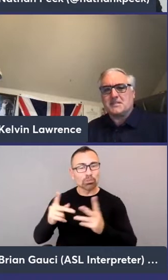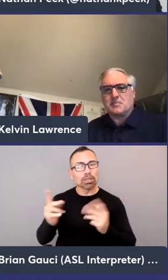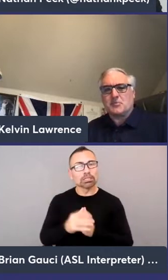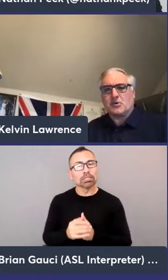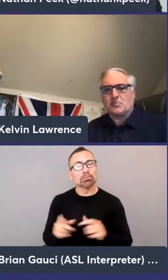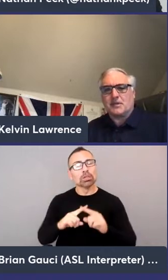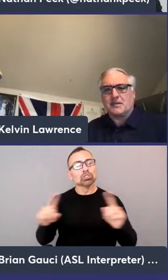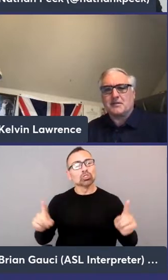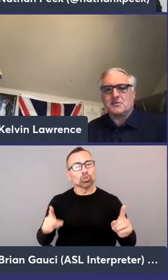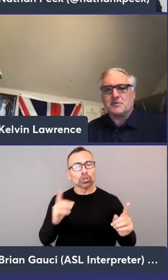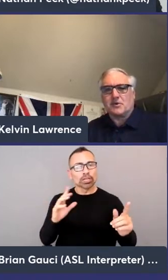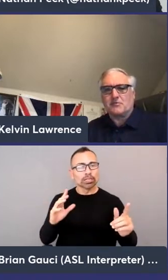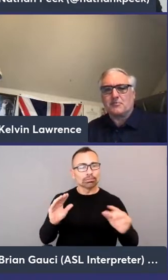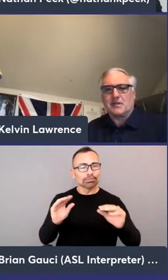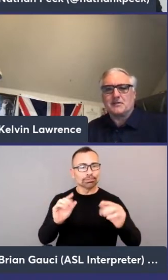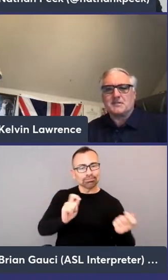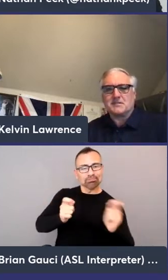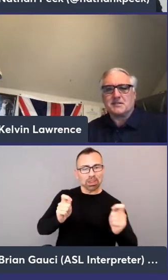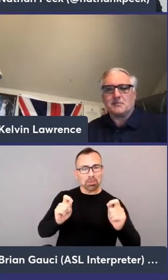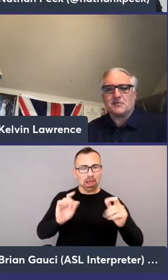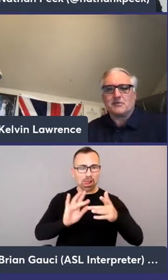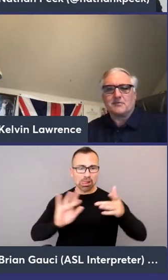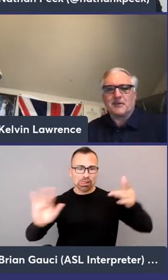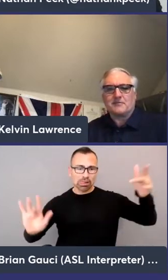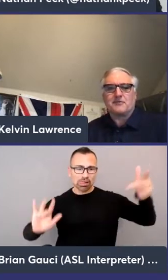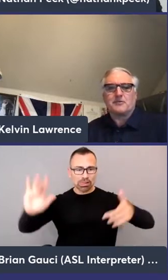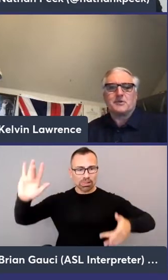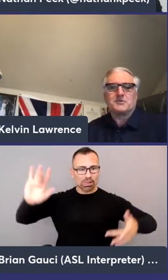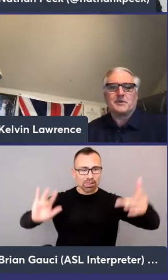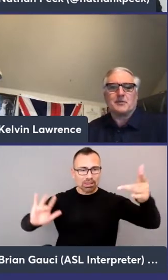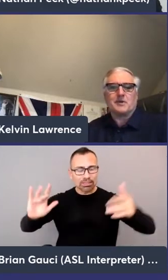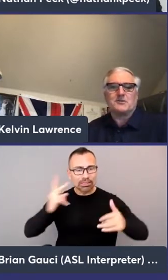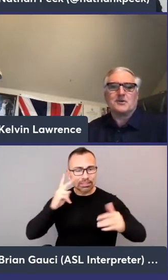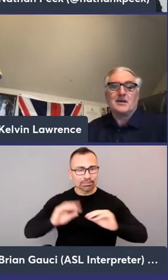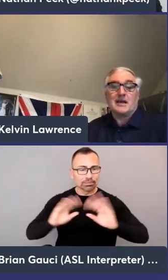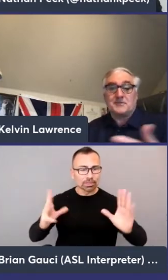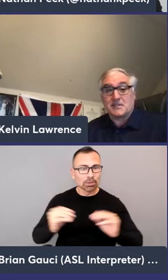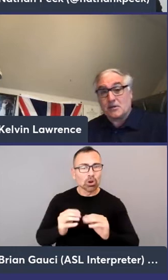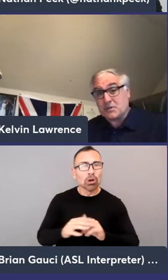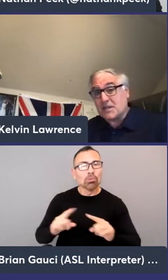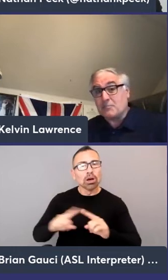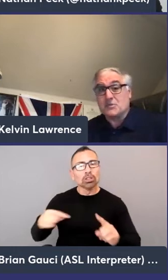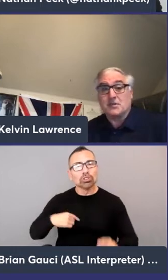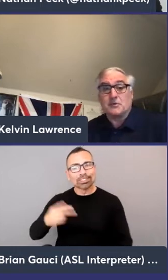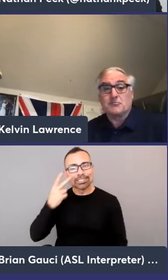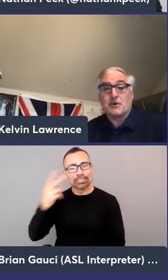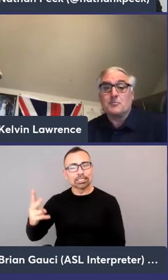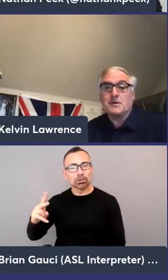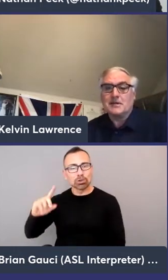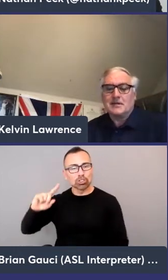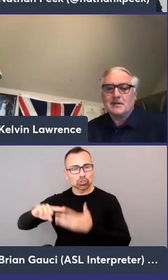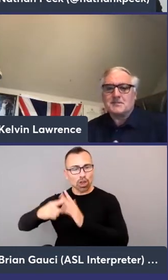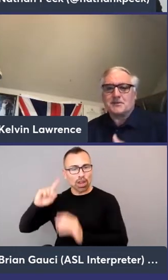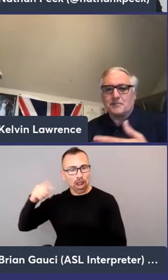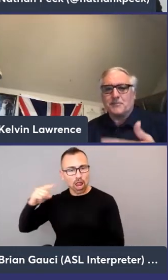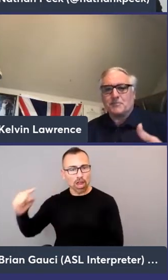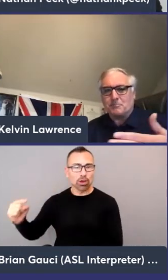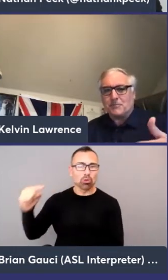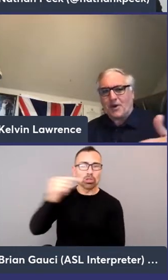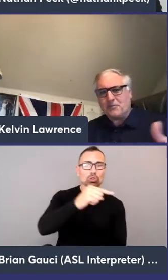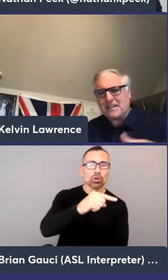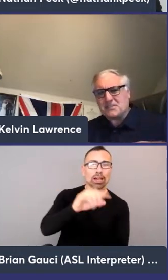here, this is a bit more complicated because we've gone from London City, we've gone to Frankfurt, which we then went to FCO, which I happen to know is Rome.